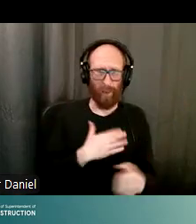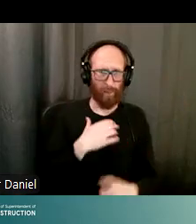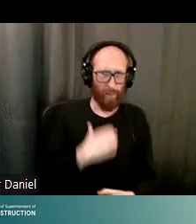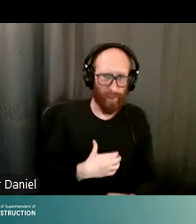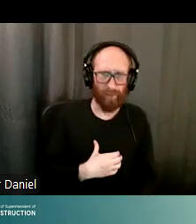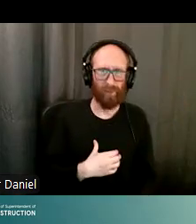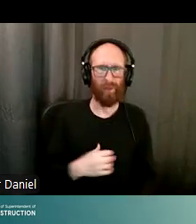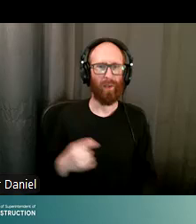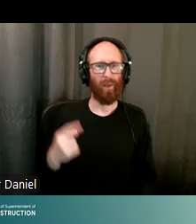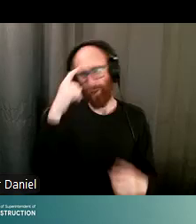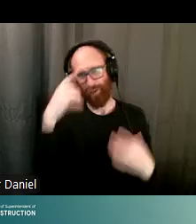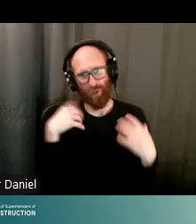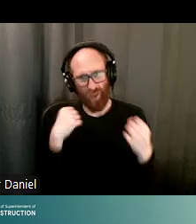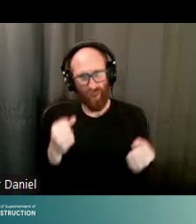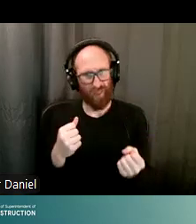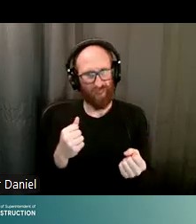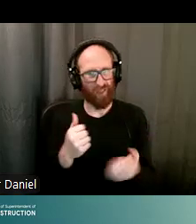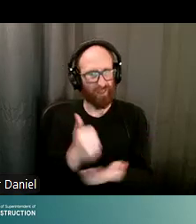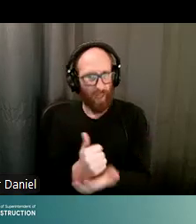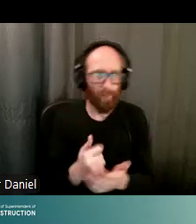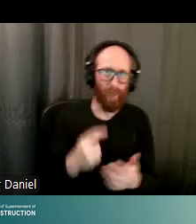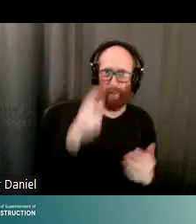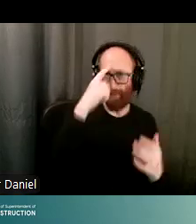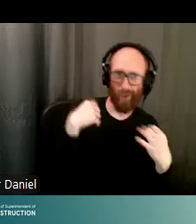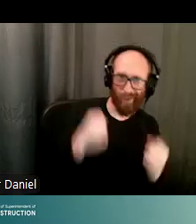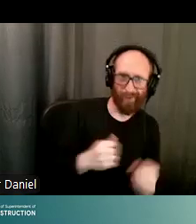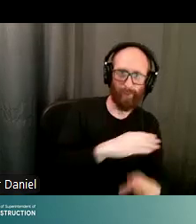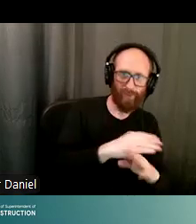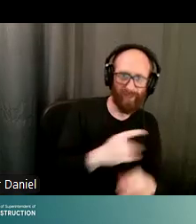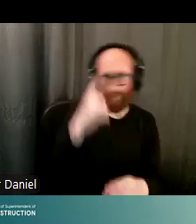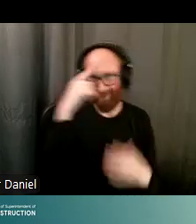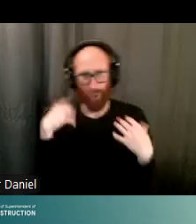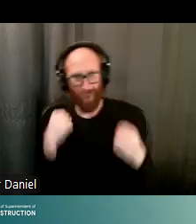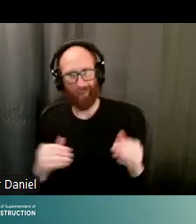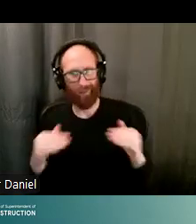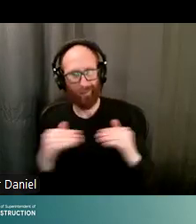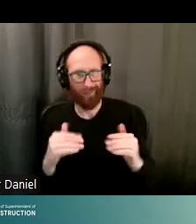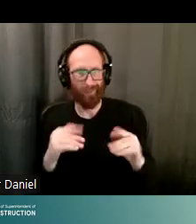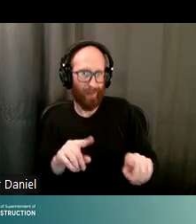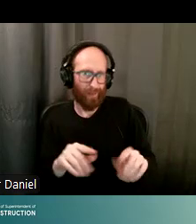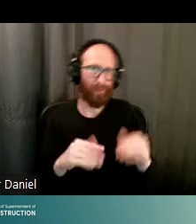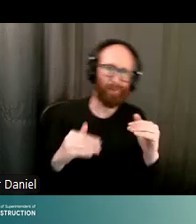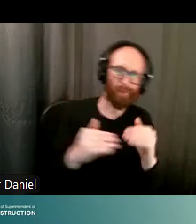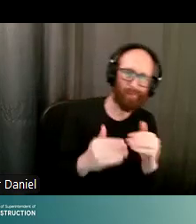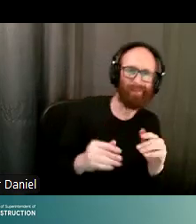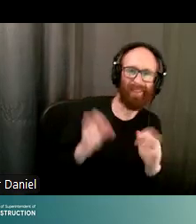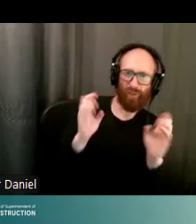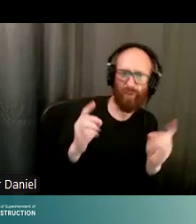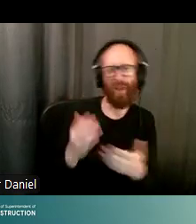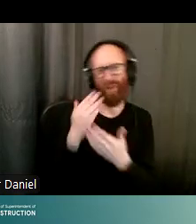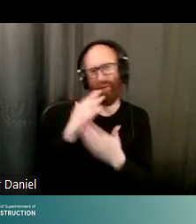health prevention, mental health is attendance, mental health is education. So thank you, Sarah and Caitlin, because you did a